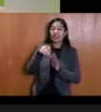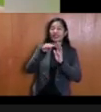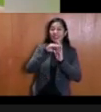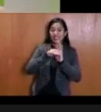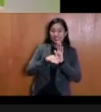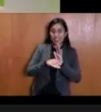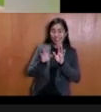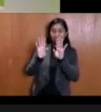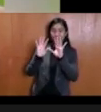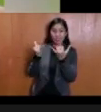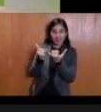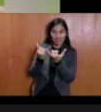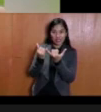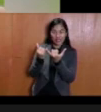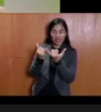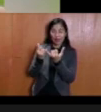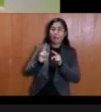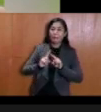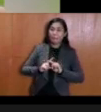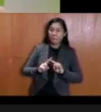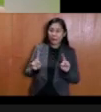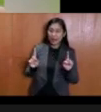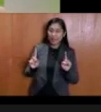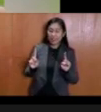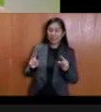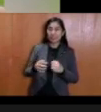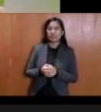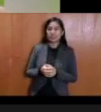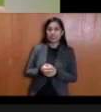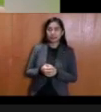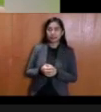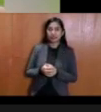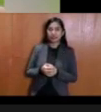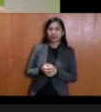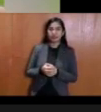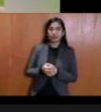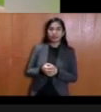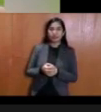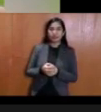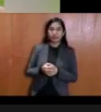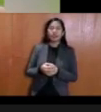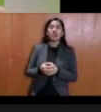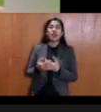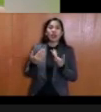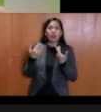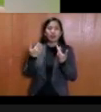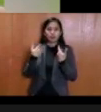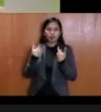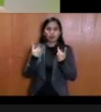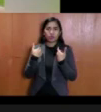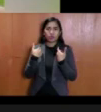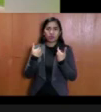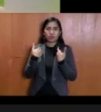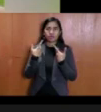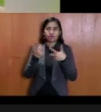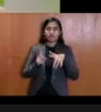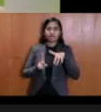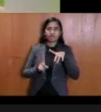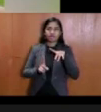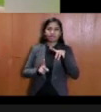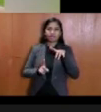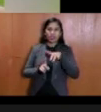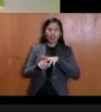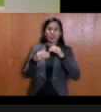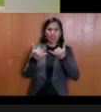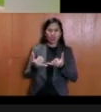not vested with public interest, but there's something going on, and maybe in 2024, it's going to come out. It's being